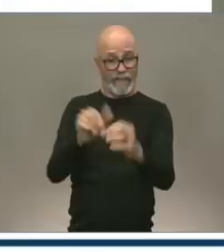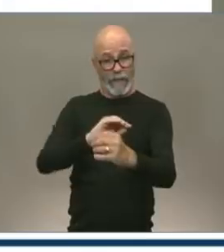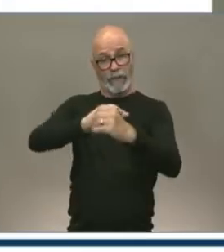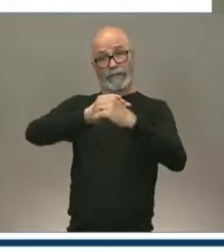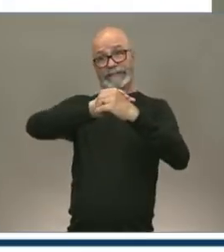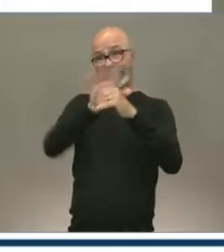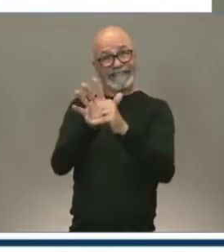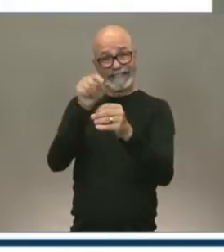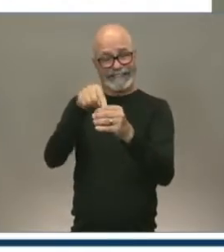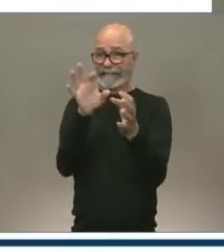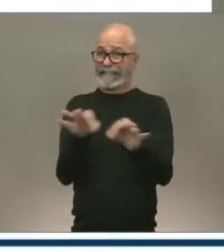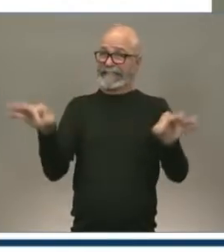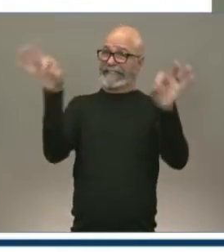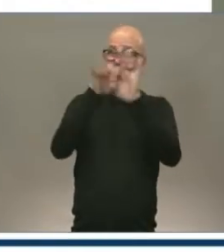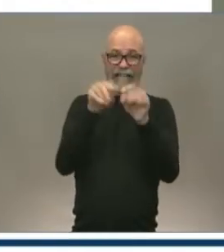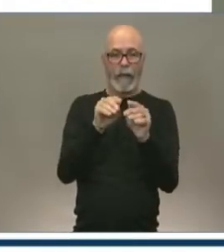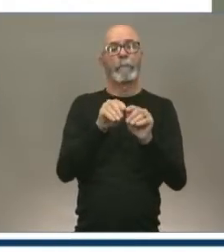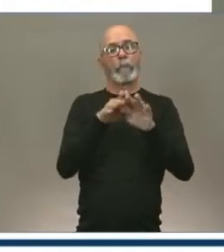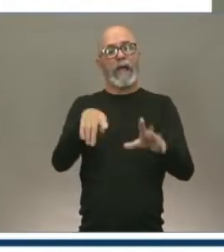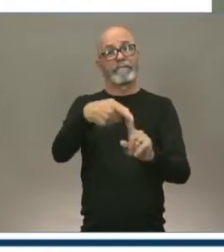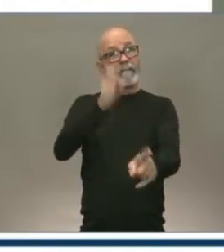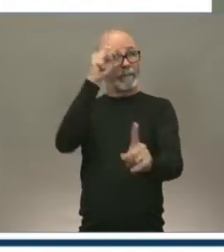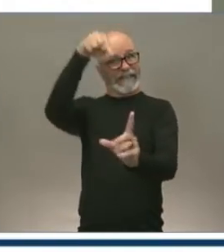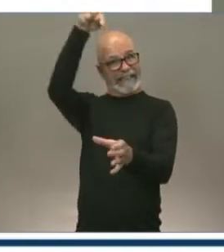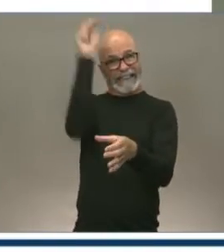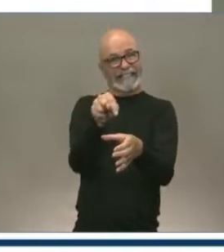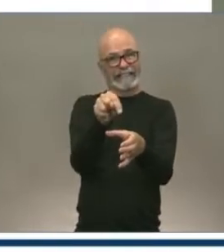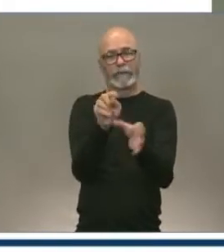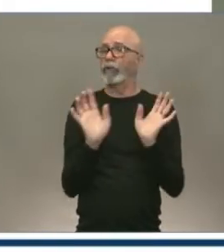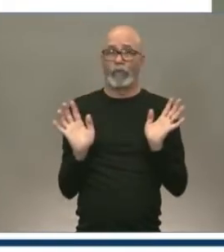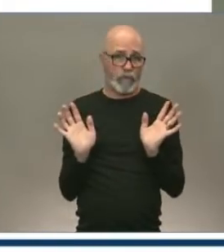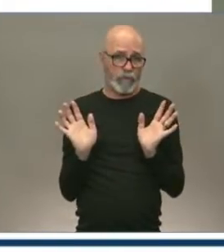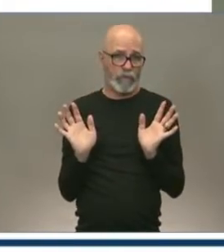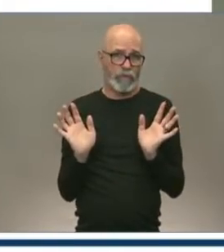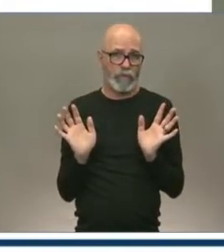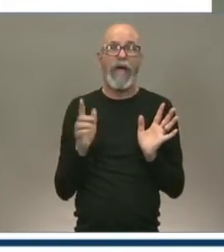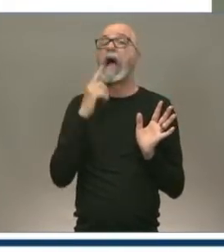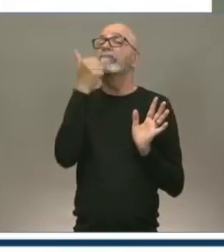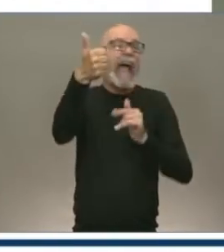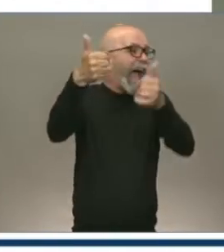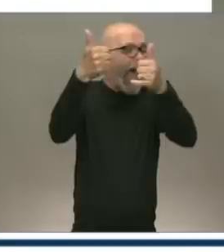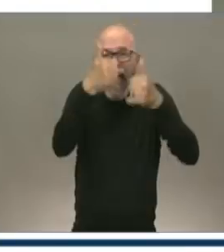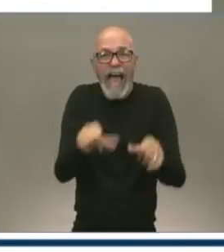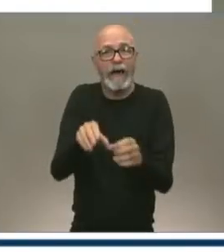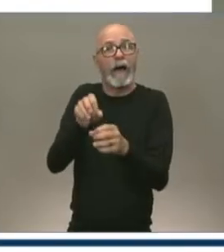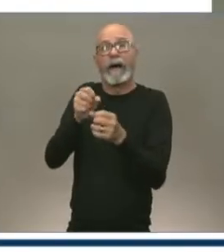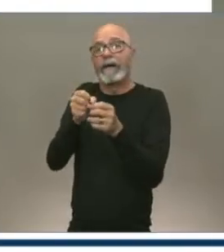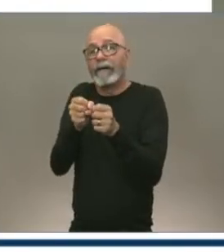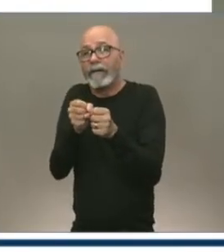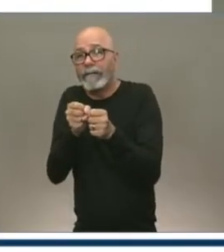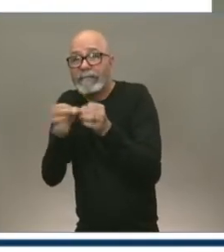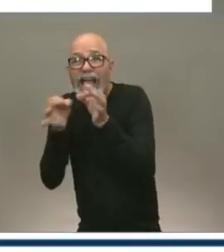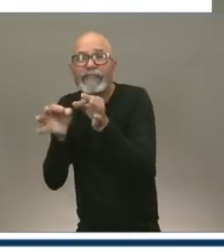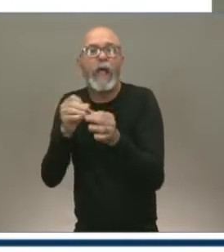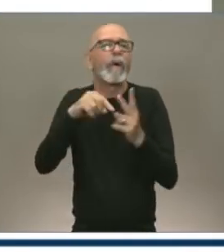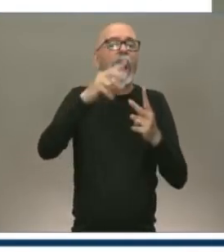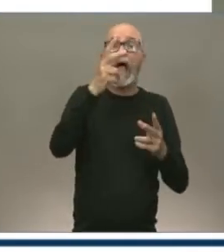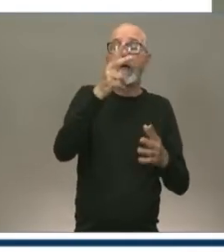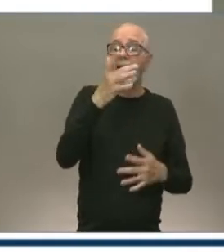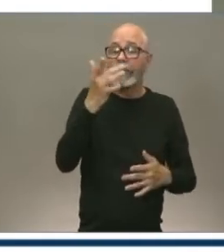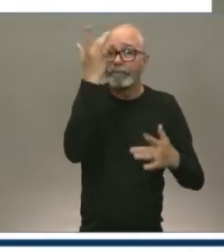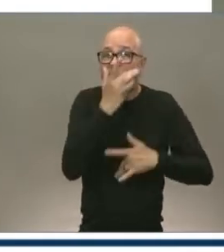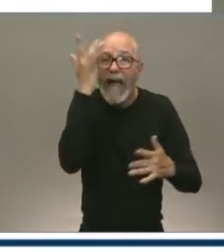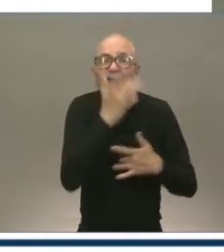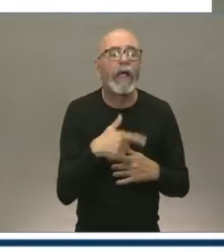quarantine, et cetera. That's what we need to have in place. So any virus, whether it's a variant or not, has a minimal chance of being